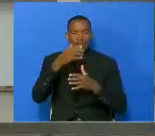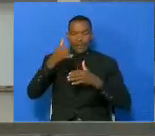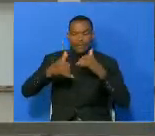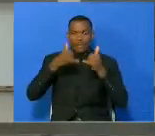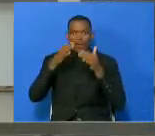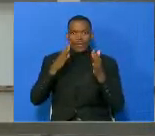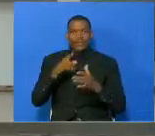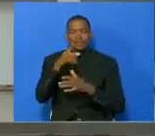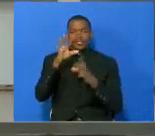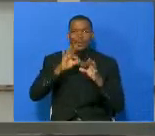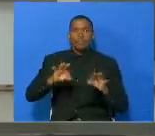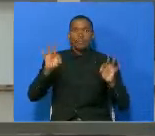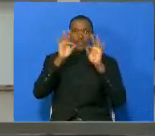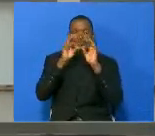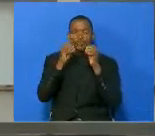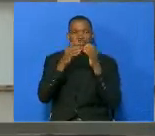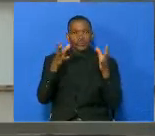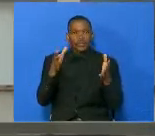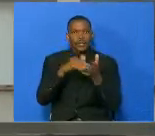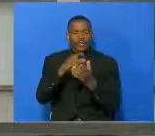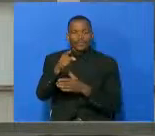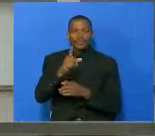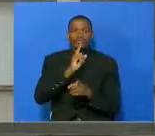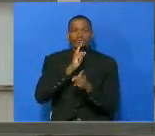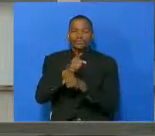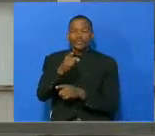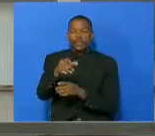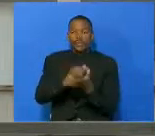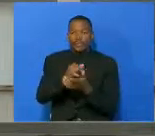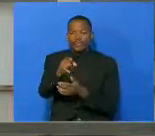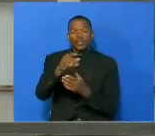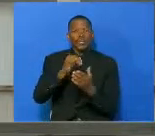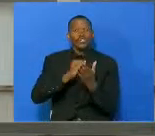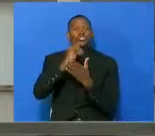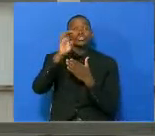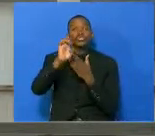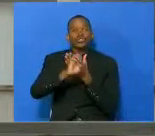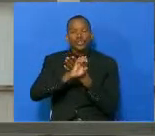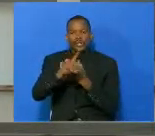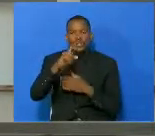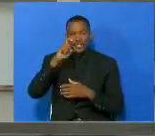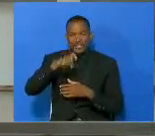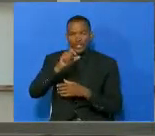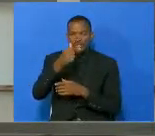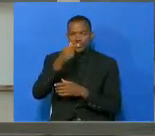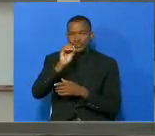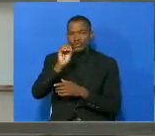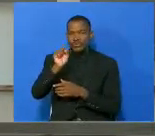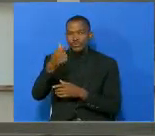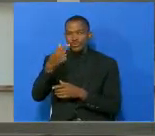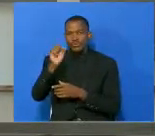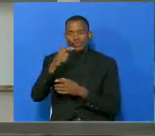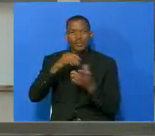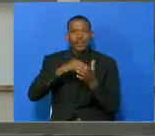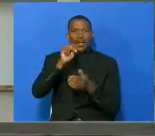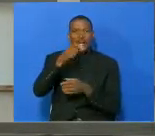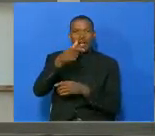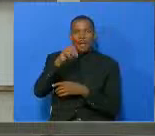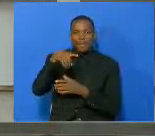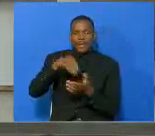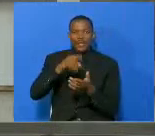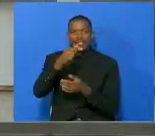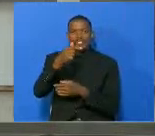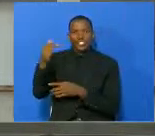player is very important, but for sure in June we will need Tsoso, we will need Gape, Titi also